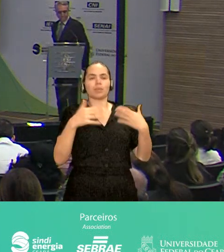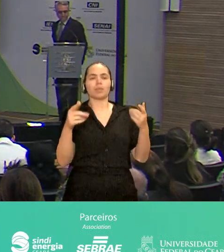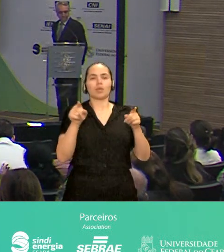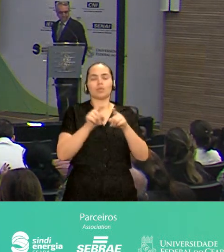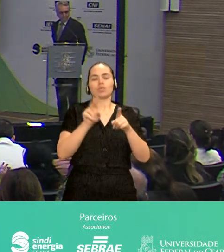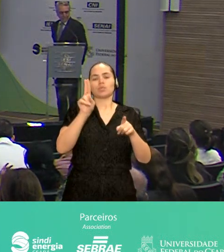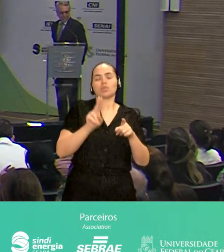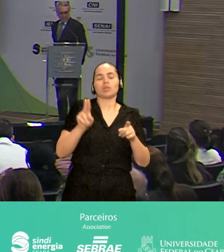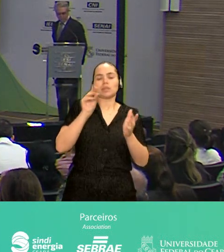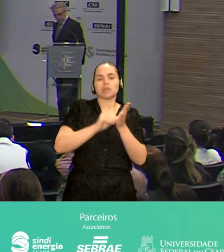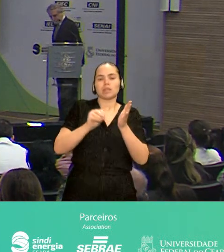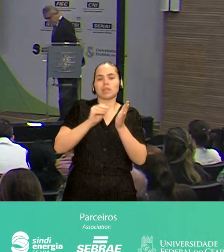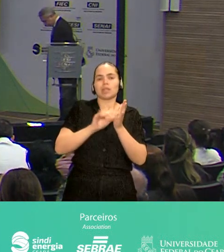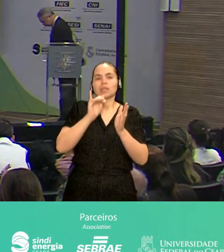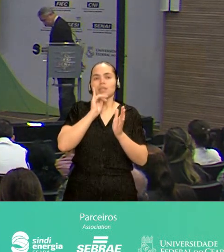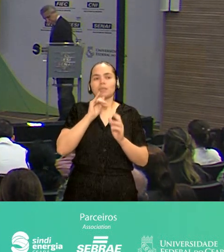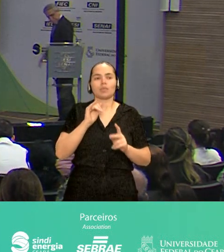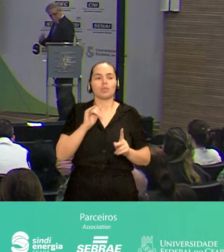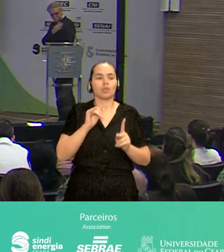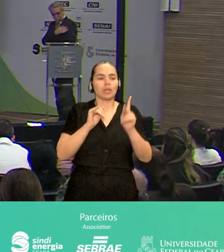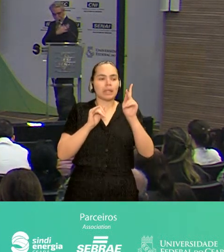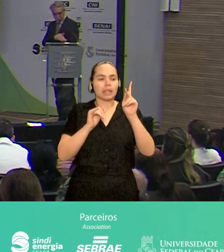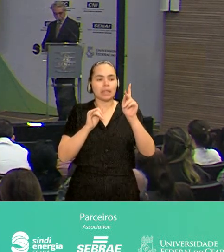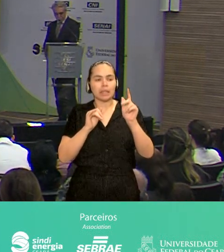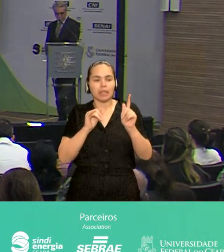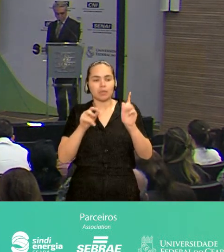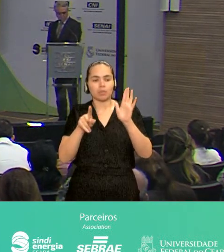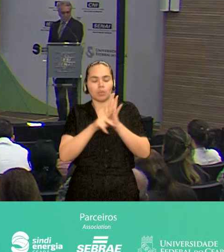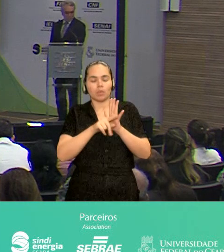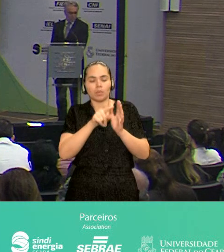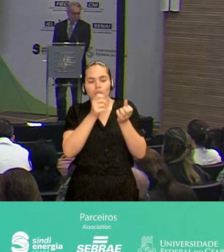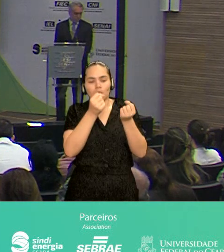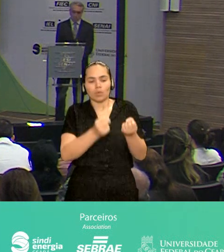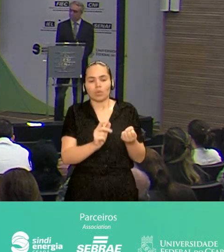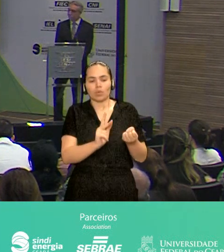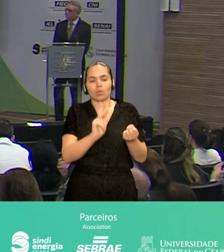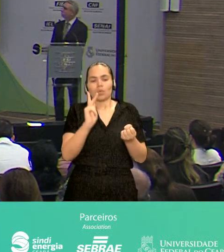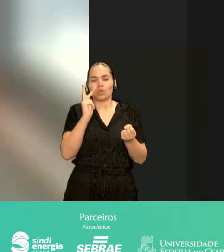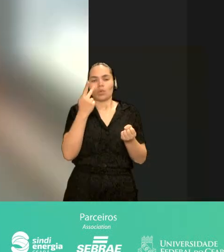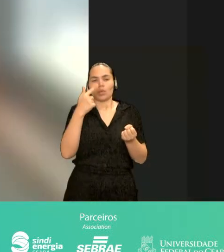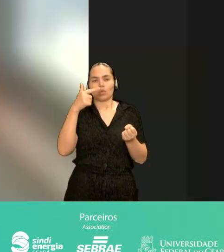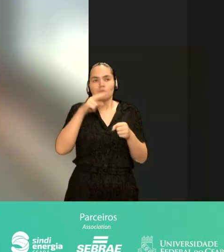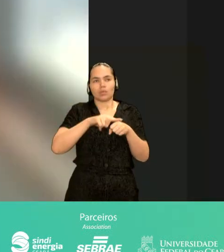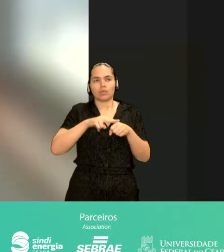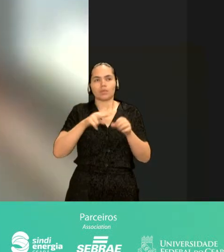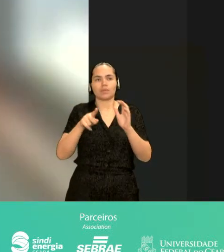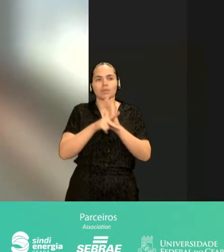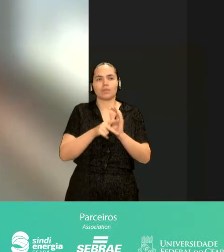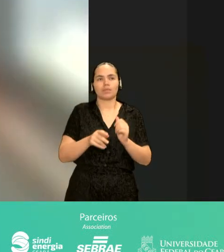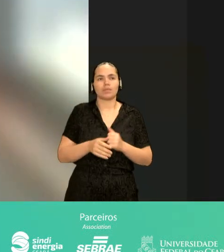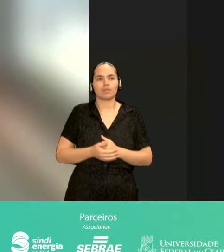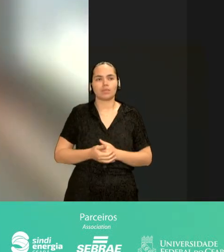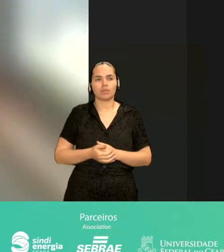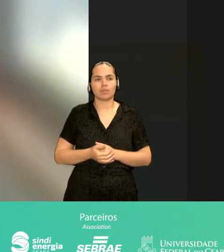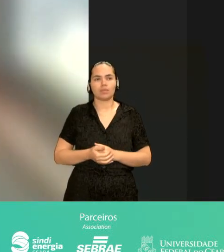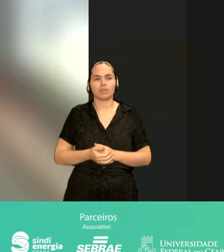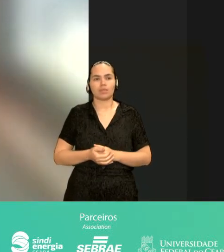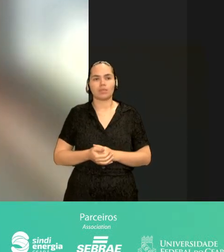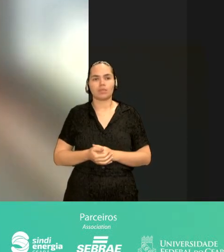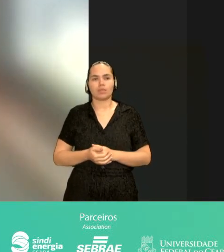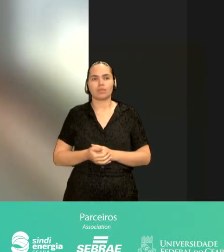da So água how por quilograma de much water hidrogênio for produzido? hydrogen produced? Well, the electrolysis process, the water needs to